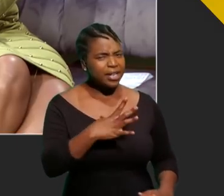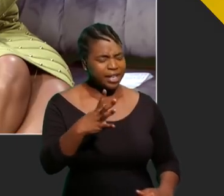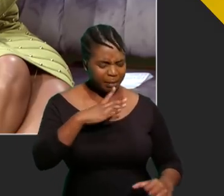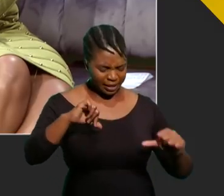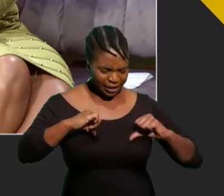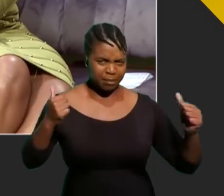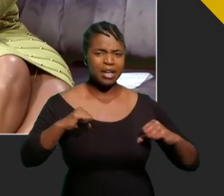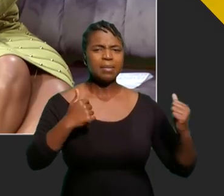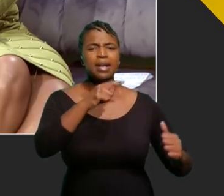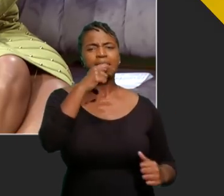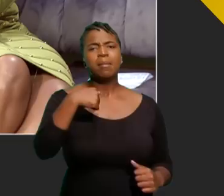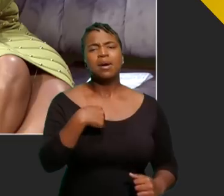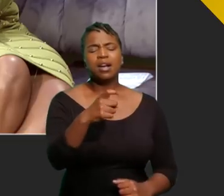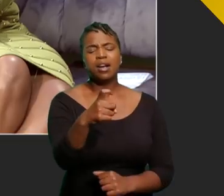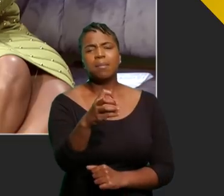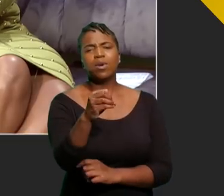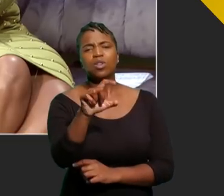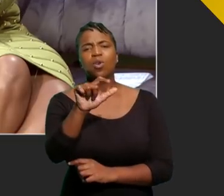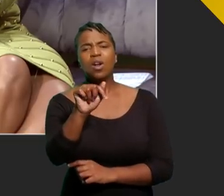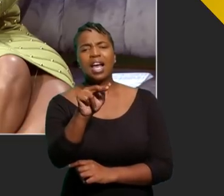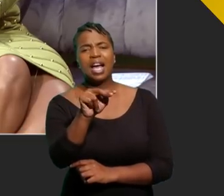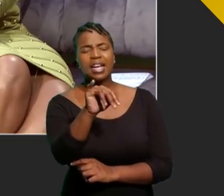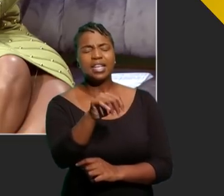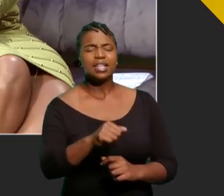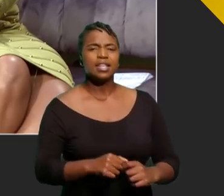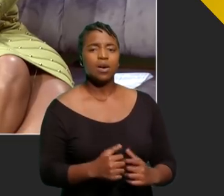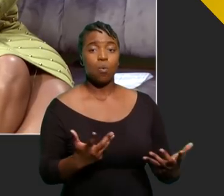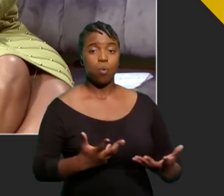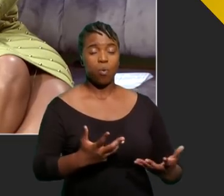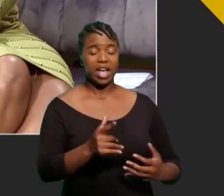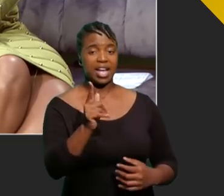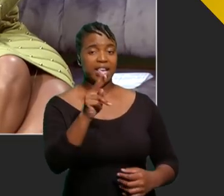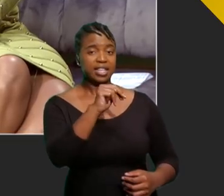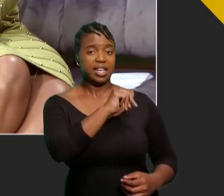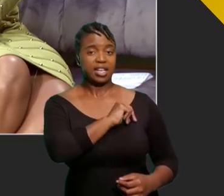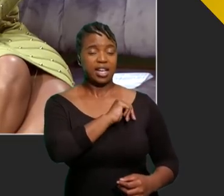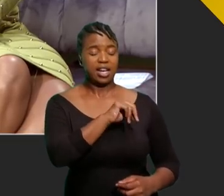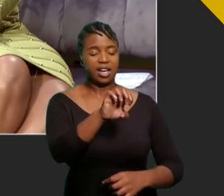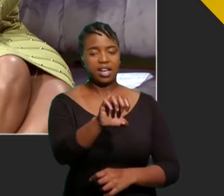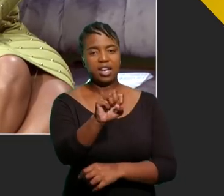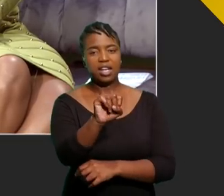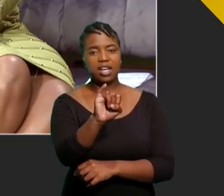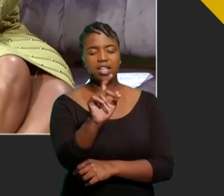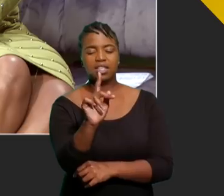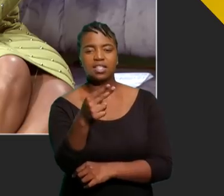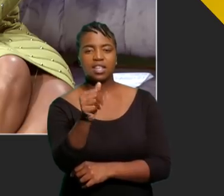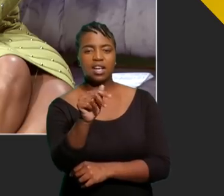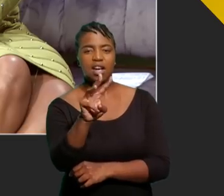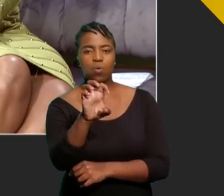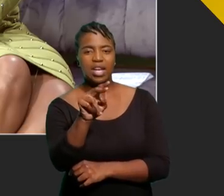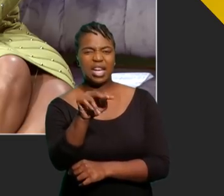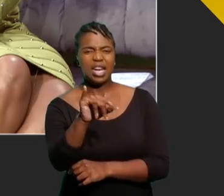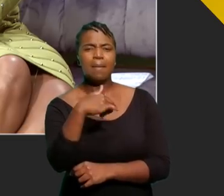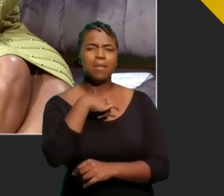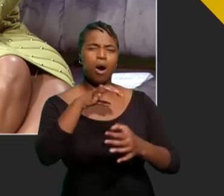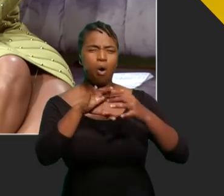Ngiyaphila. Kolani, ngena esikhaweni, baba. Puti, awukukhulume nathi, Puti Kolani. Yes, ngicela ukubingelela nje